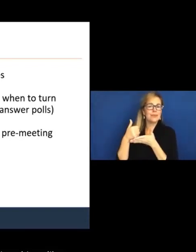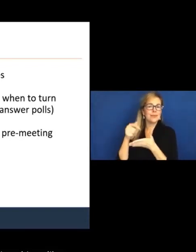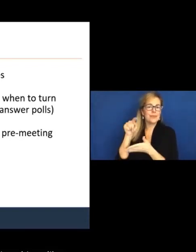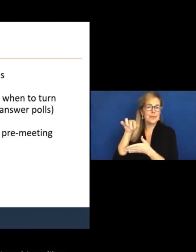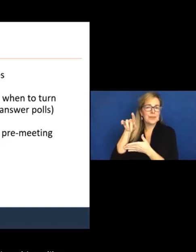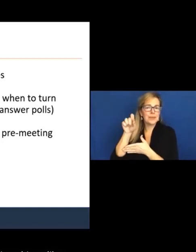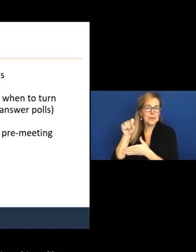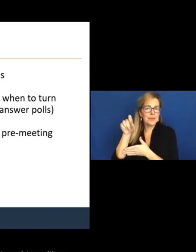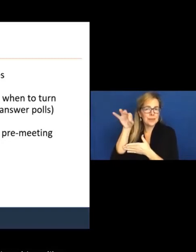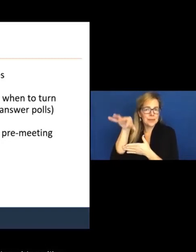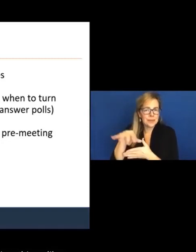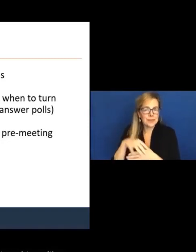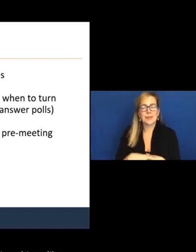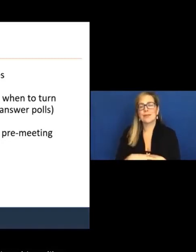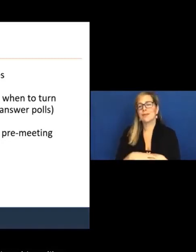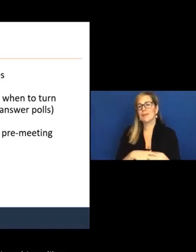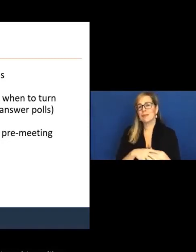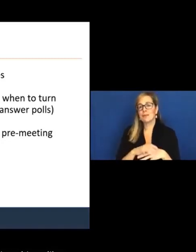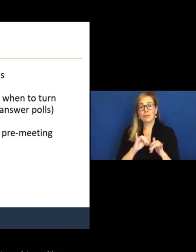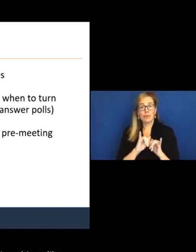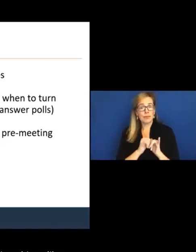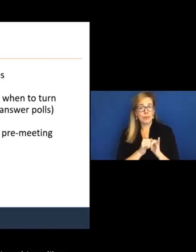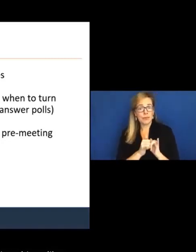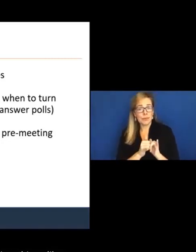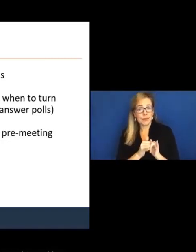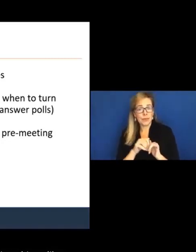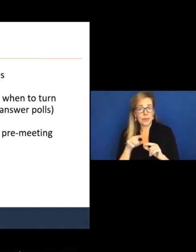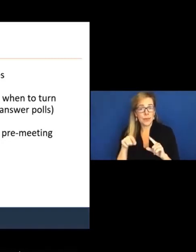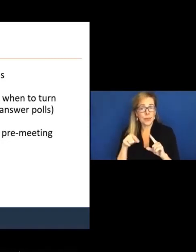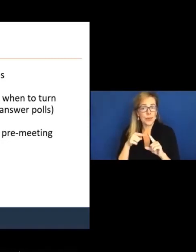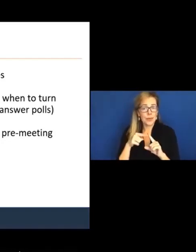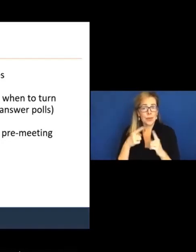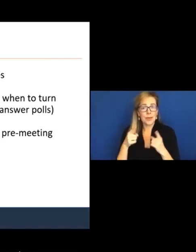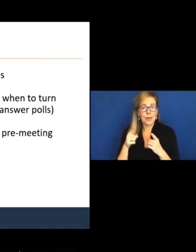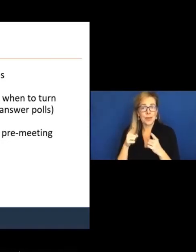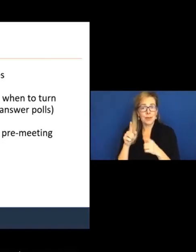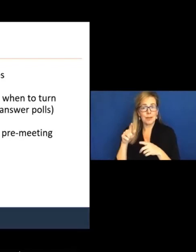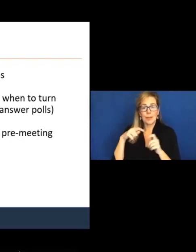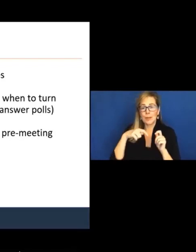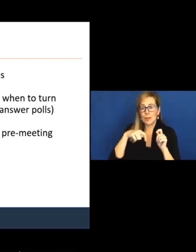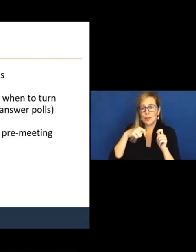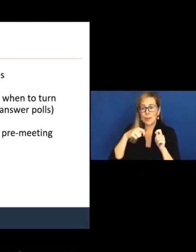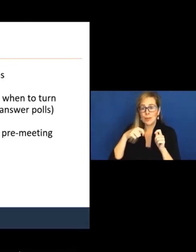like how and when to turn off and on your camera or microphone,